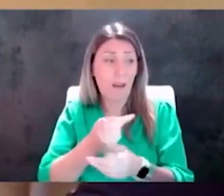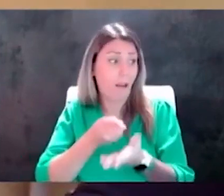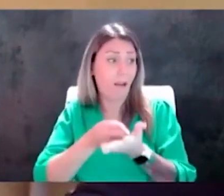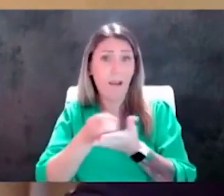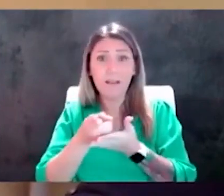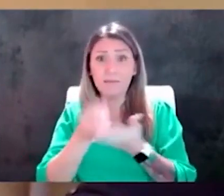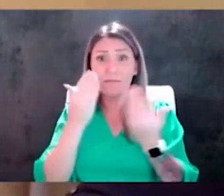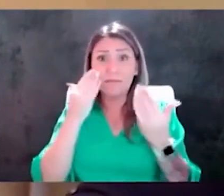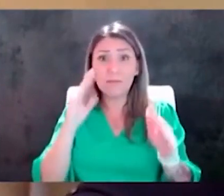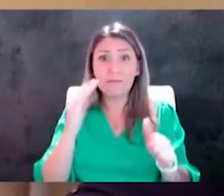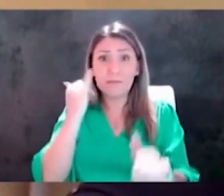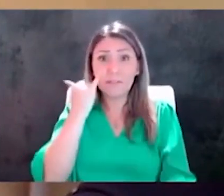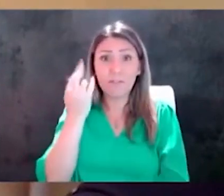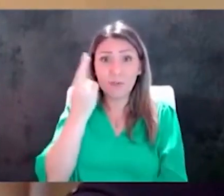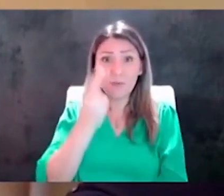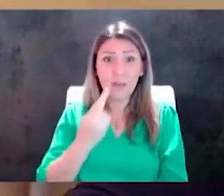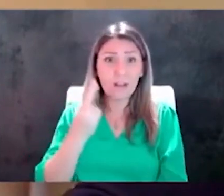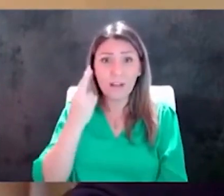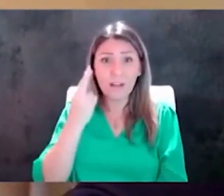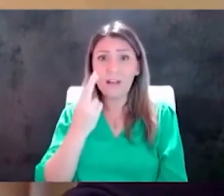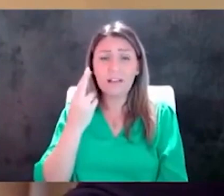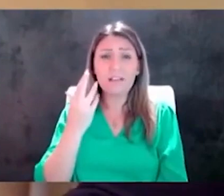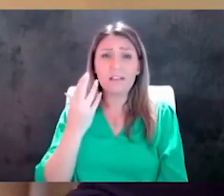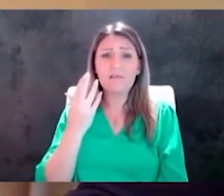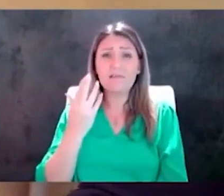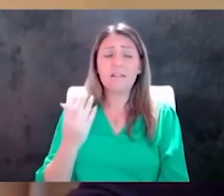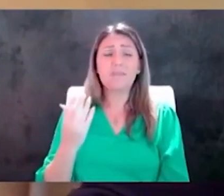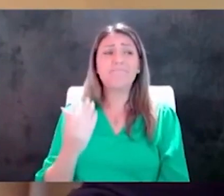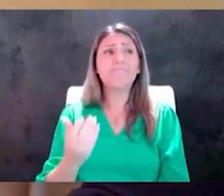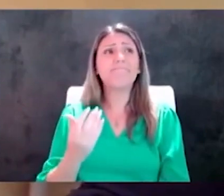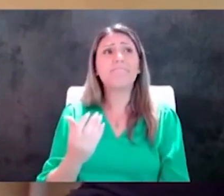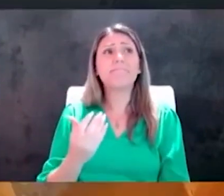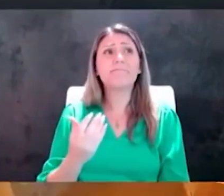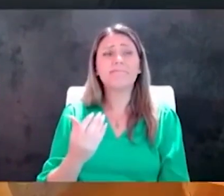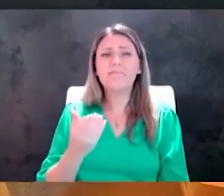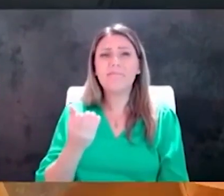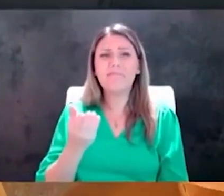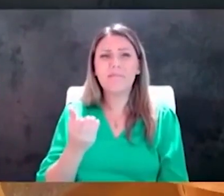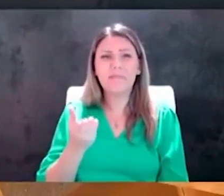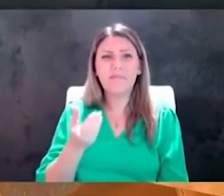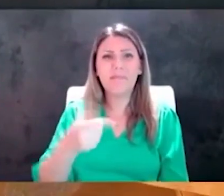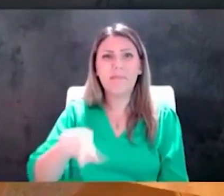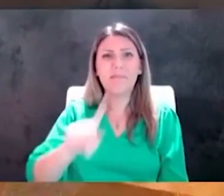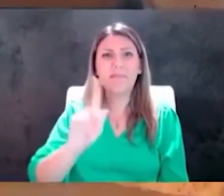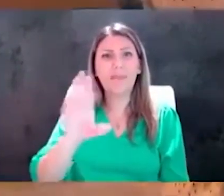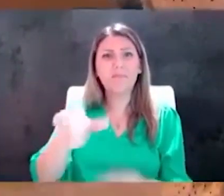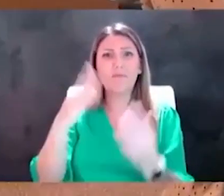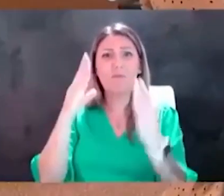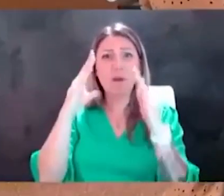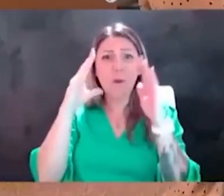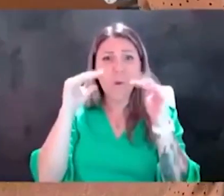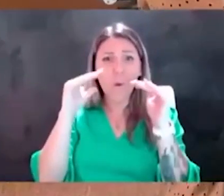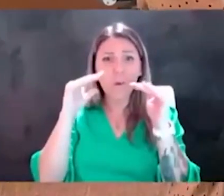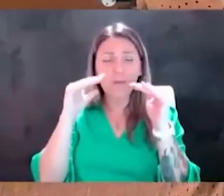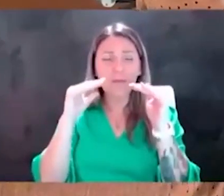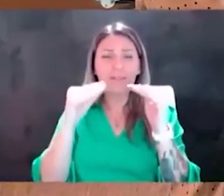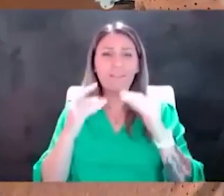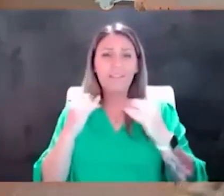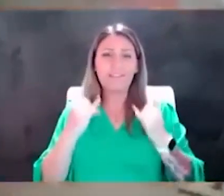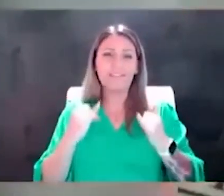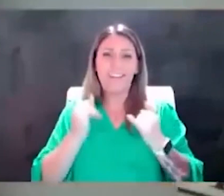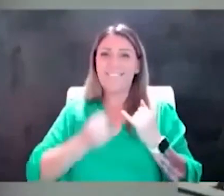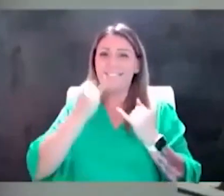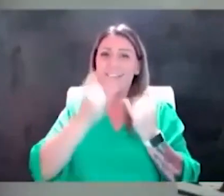realized that they were giving as much hope as they were. Today, Mikayla is down to her final week of physical therapy,